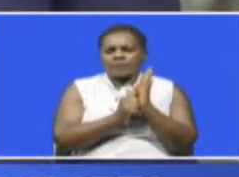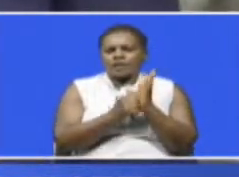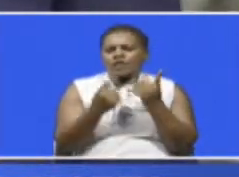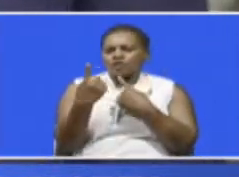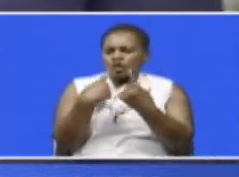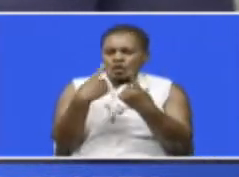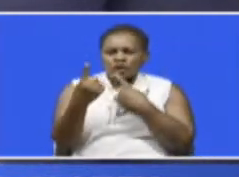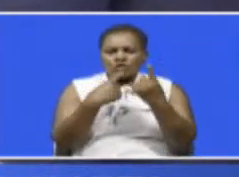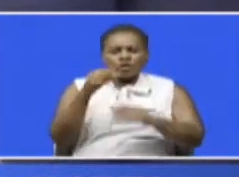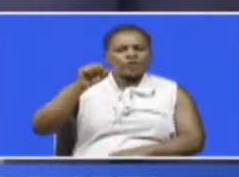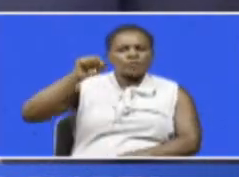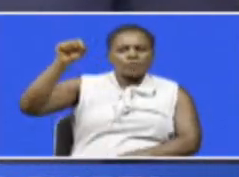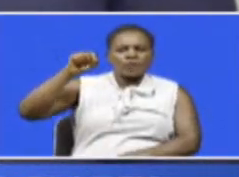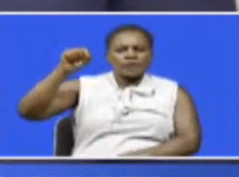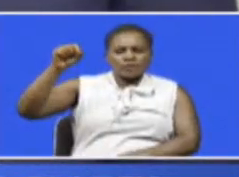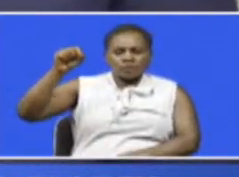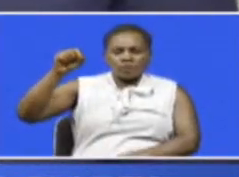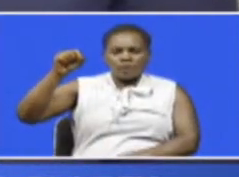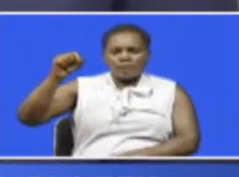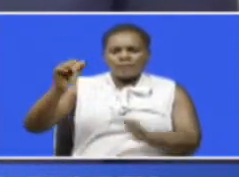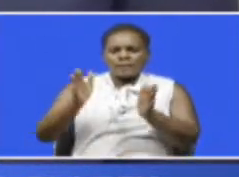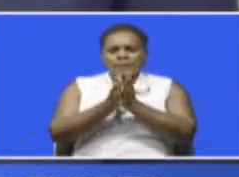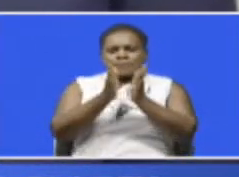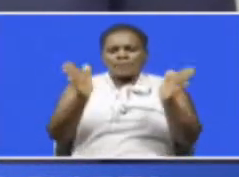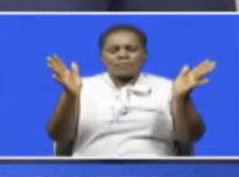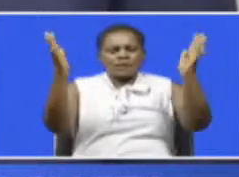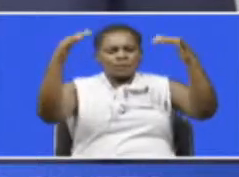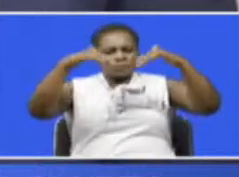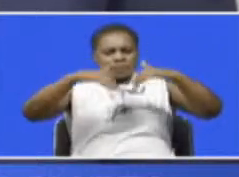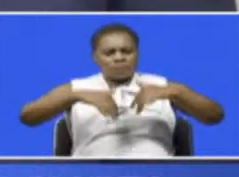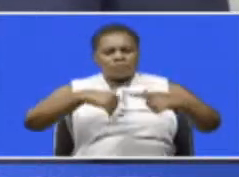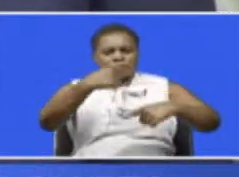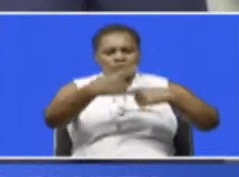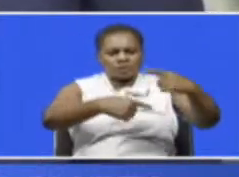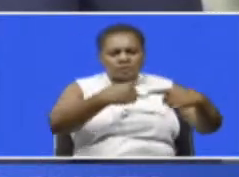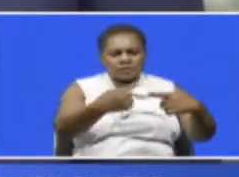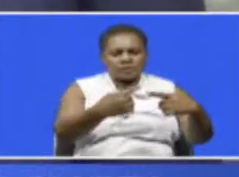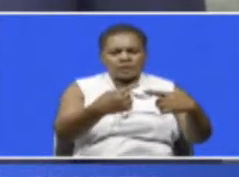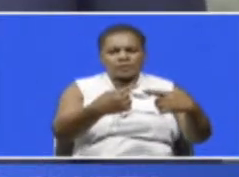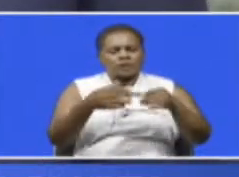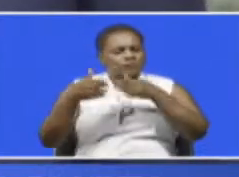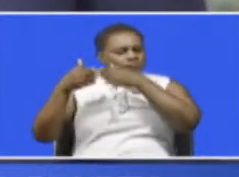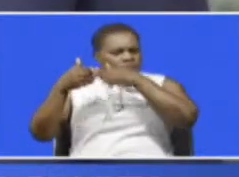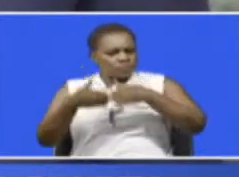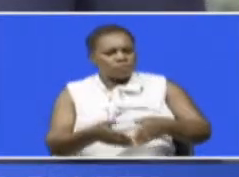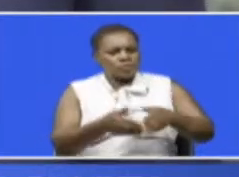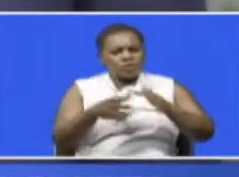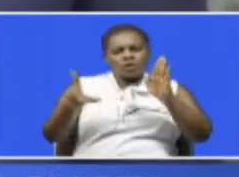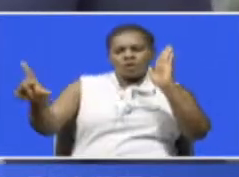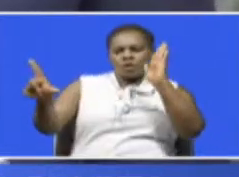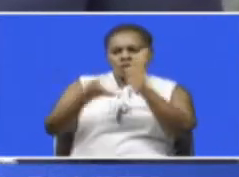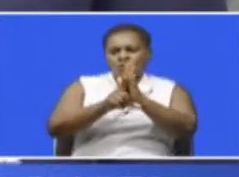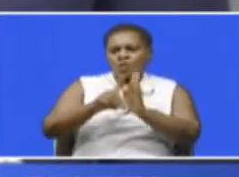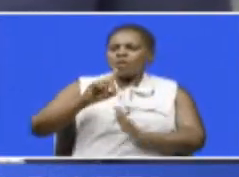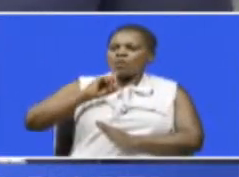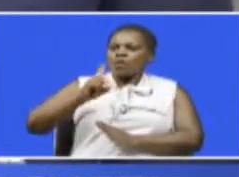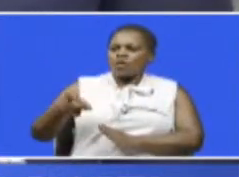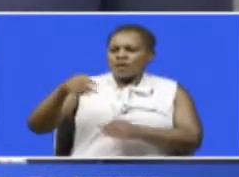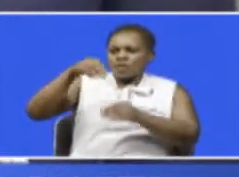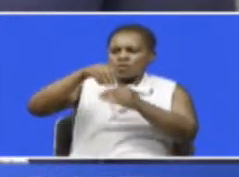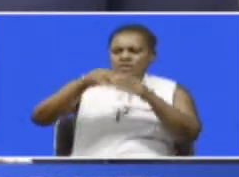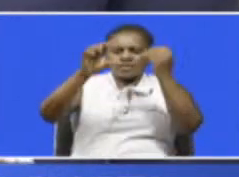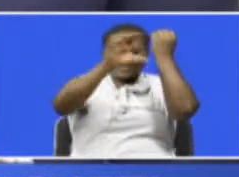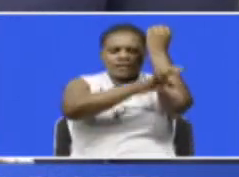utterances and political weaponization or public gathering continue to undermine the law and order within the